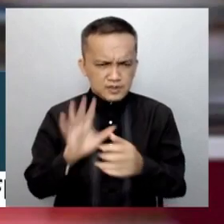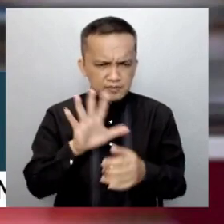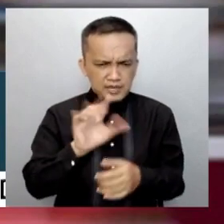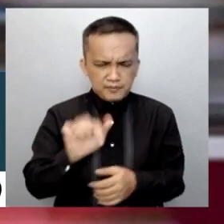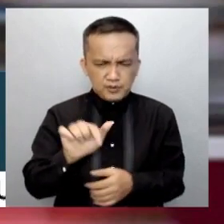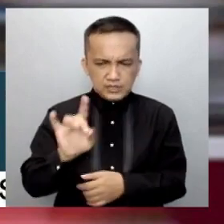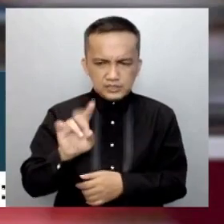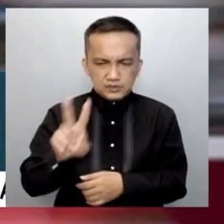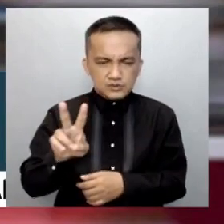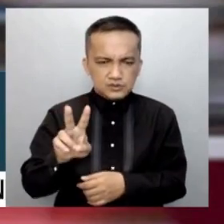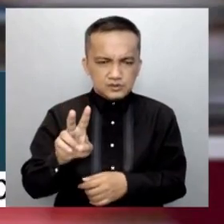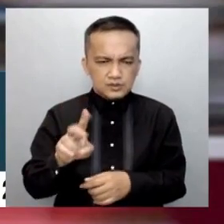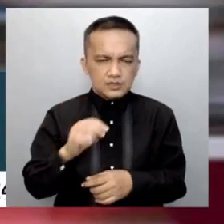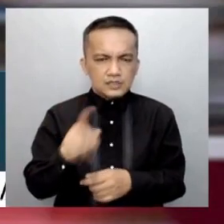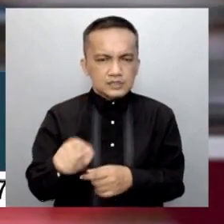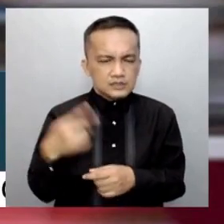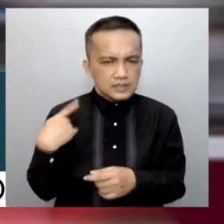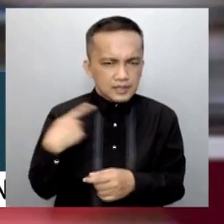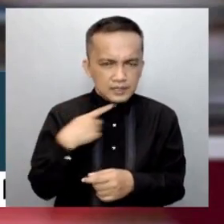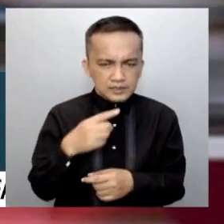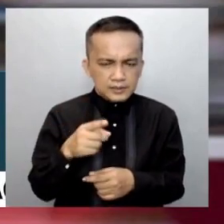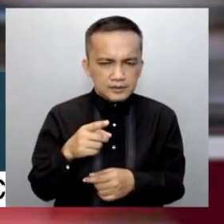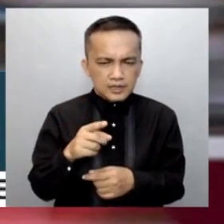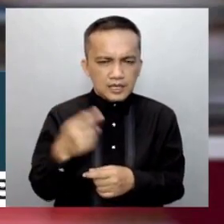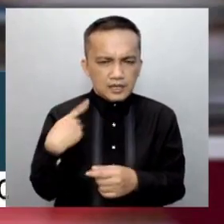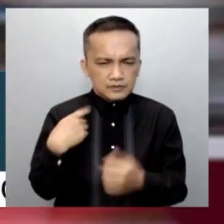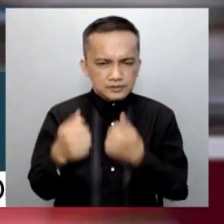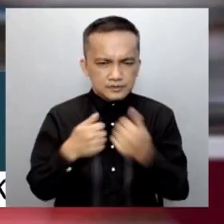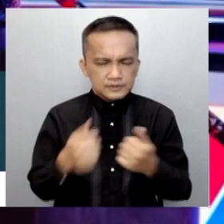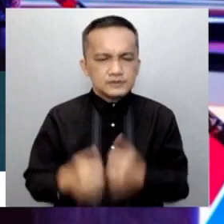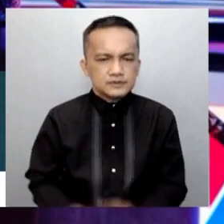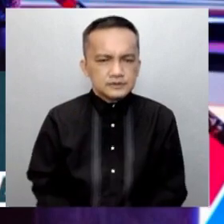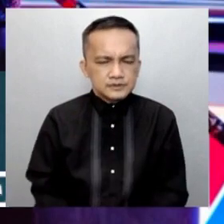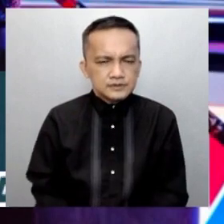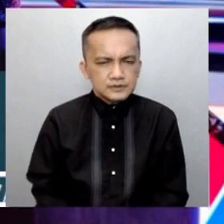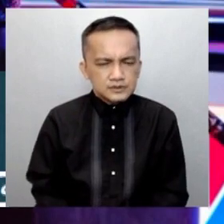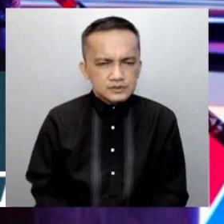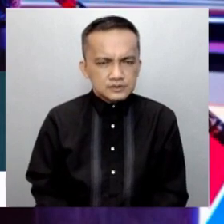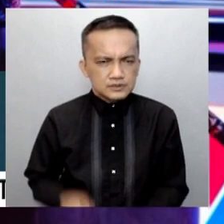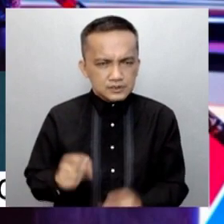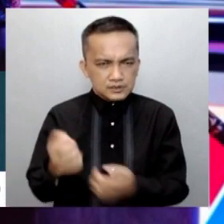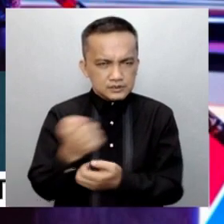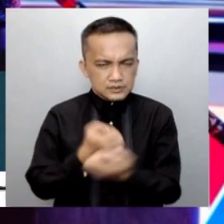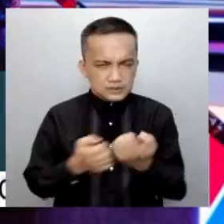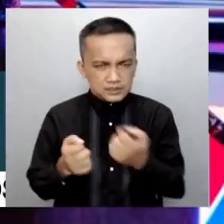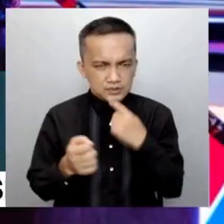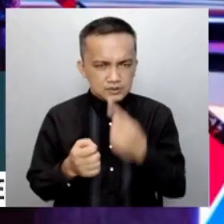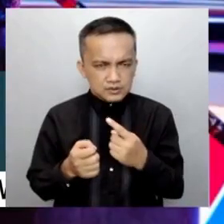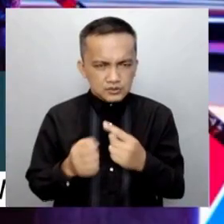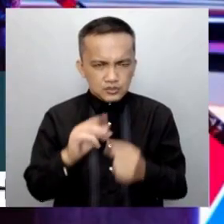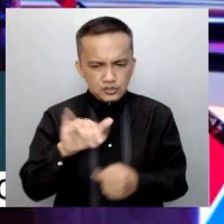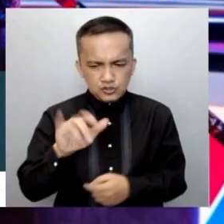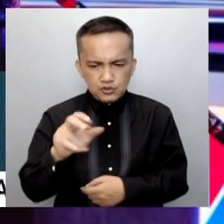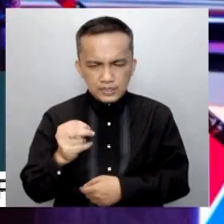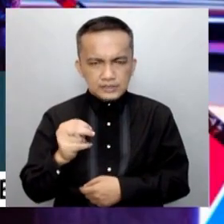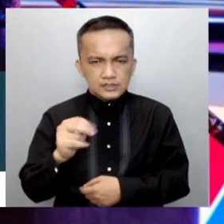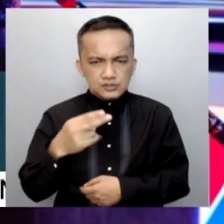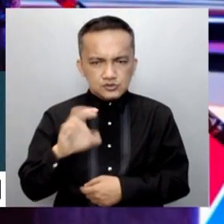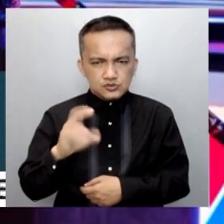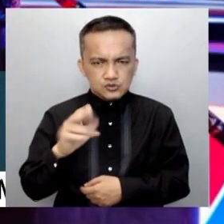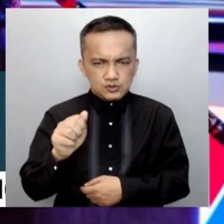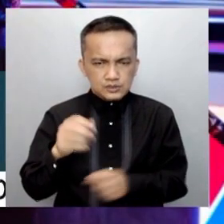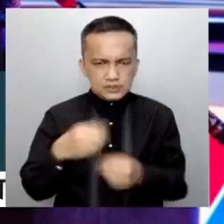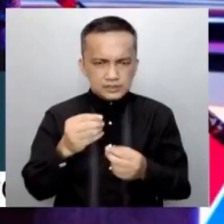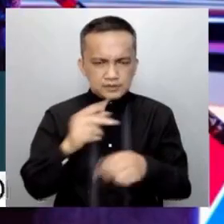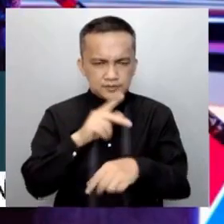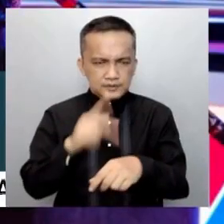in the Bauhaus-Skalen meet in Sweden. Meanwhile, billiards aces James Aranes and Johan Chua gave the Philippines its